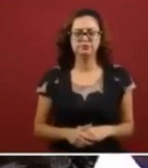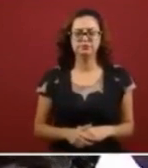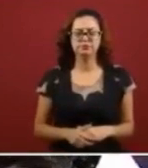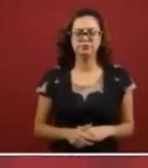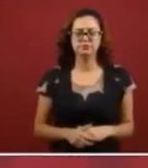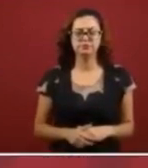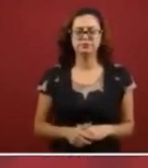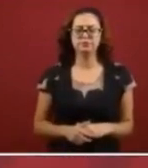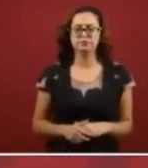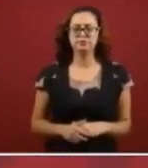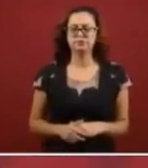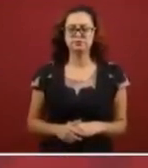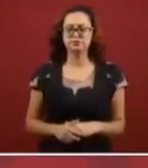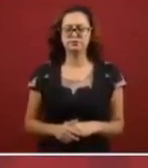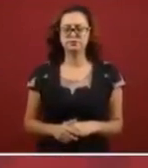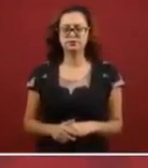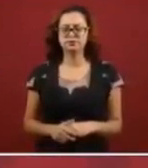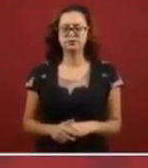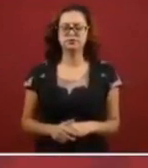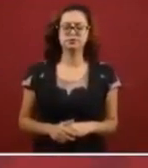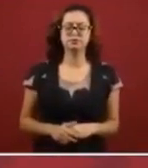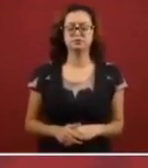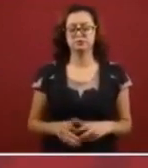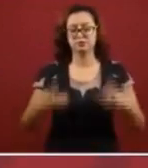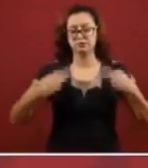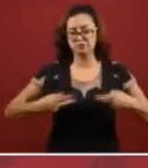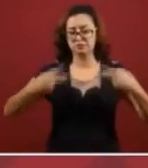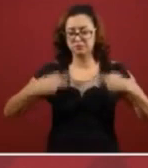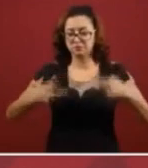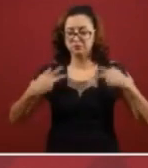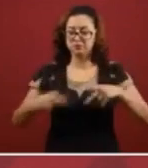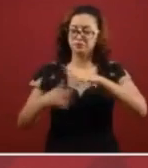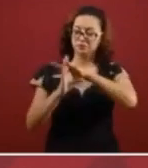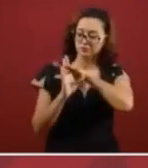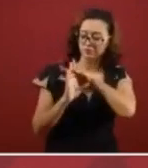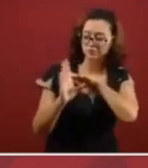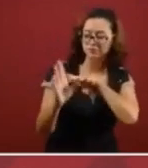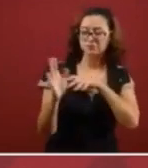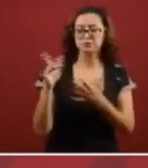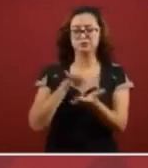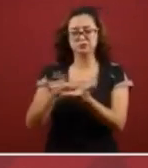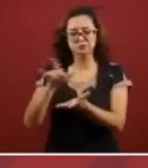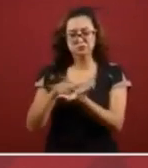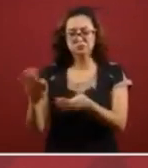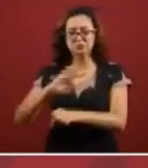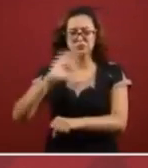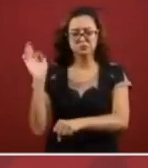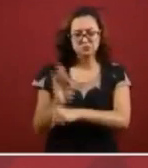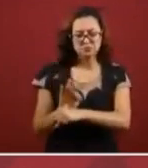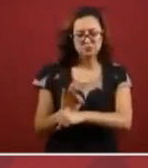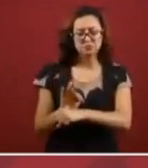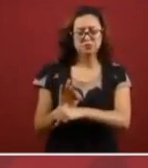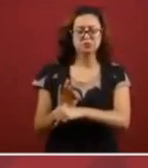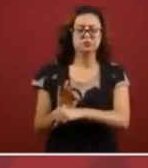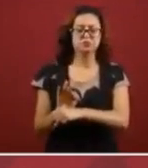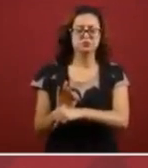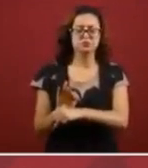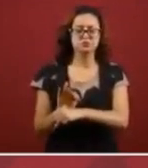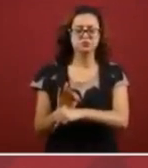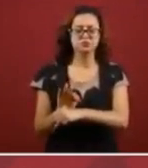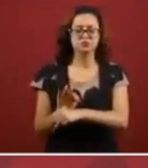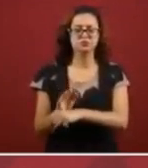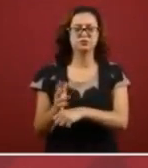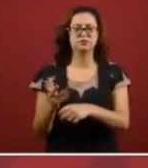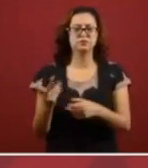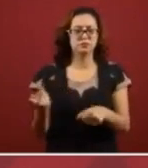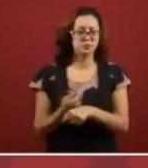If migrants are protected and backed and supported,